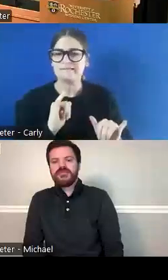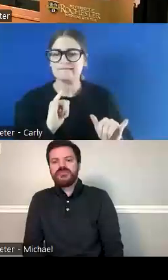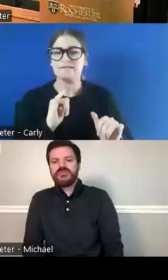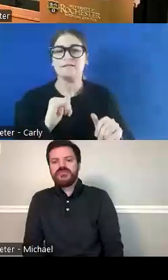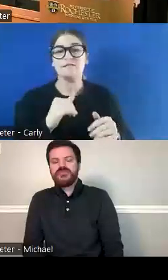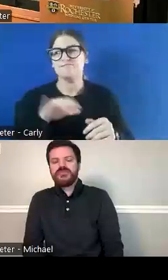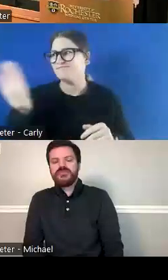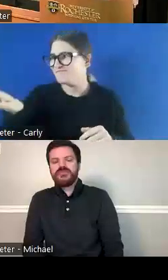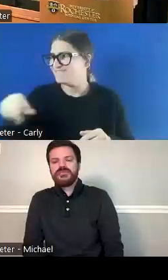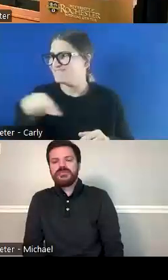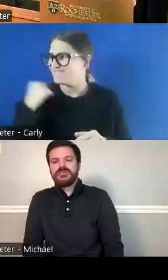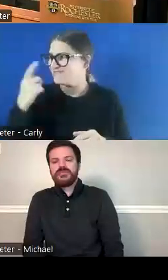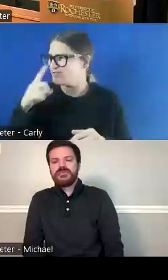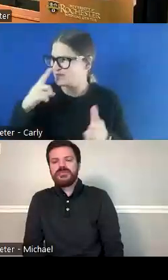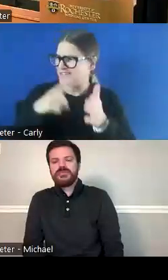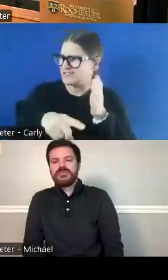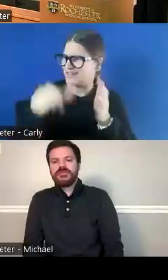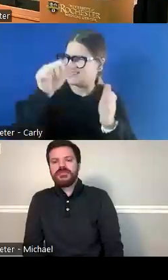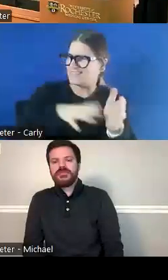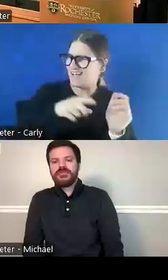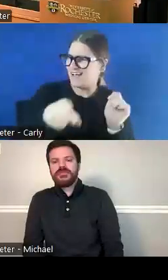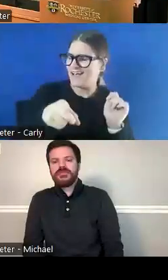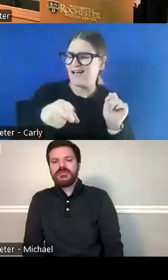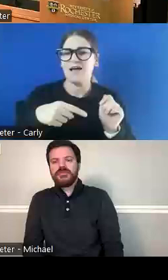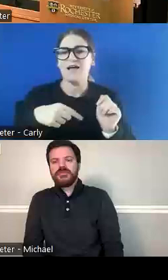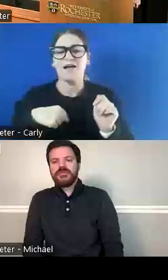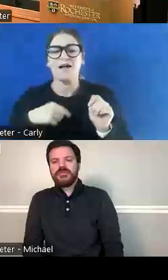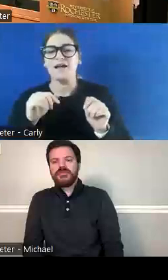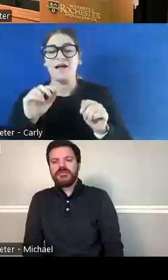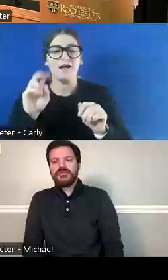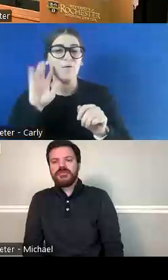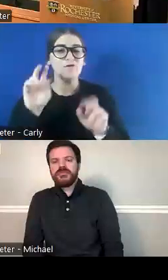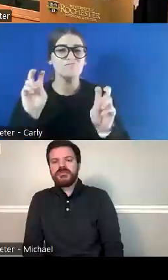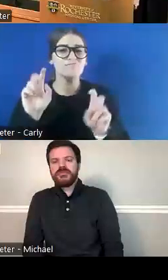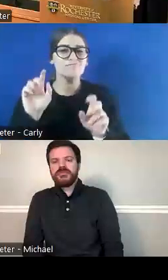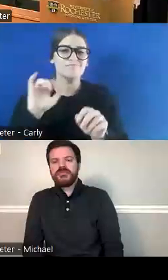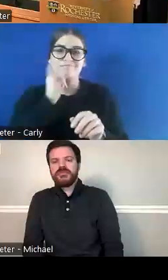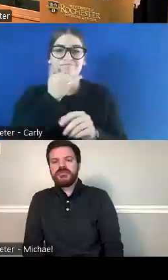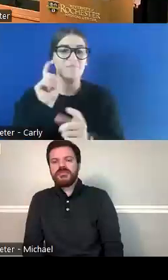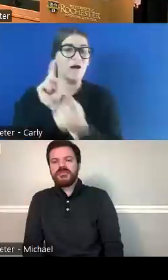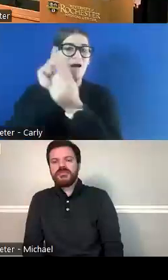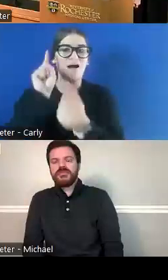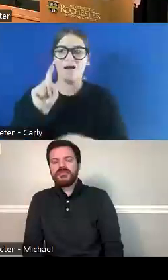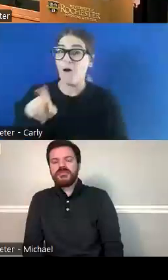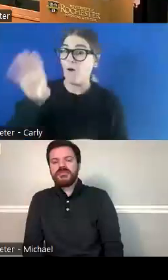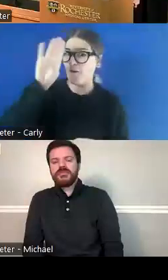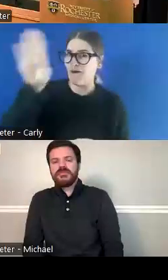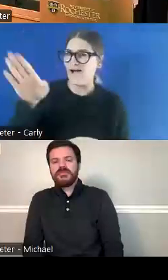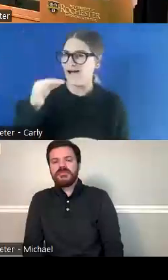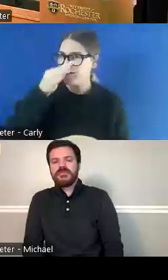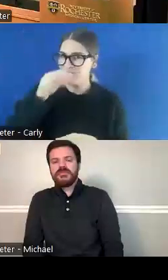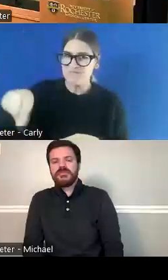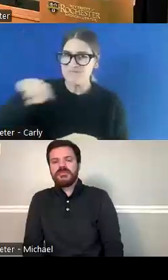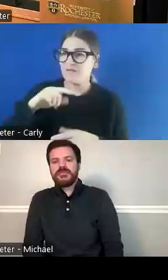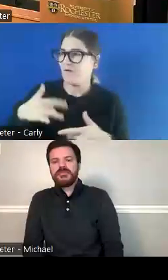hey, chaplain, can you check on this dude? And I'll accidentally bump into him like, oh, I just happened to be in your area. How's